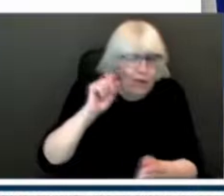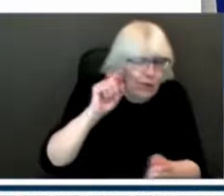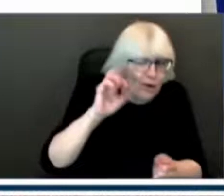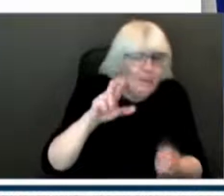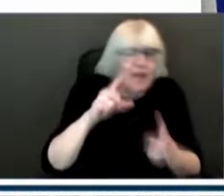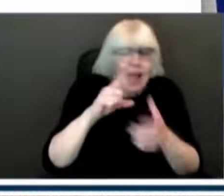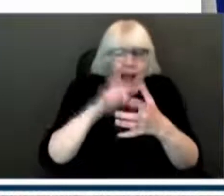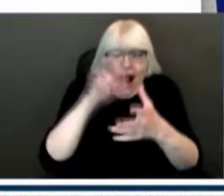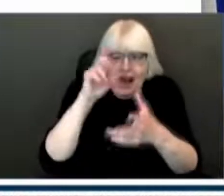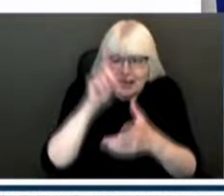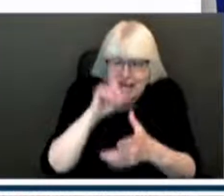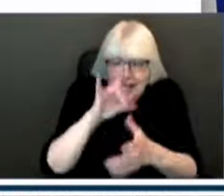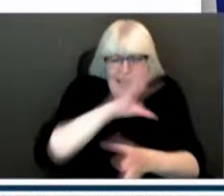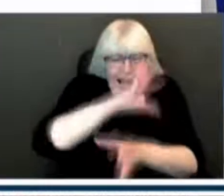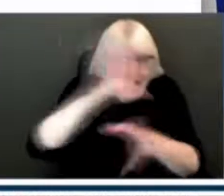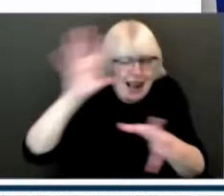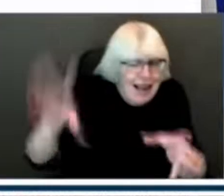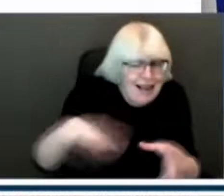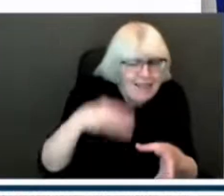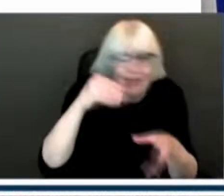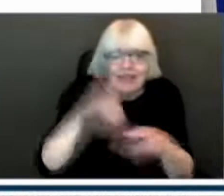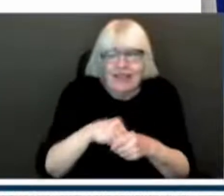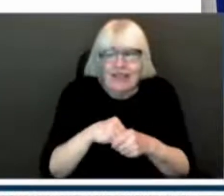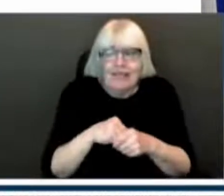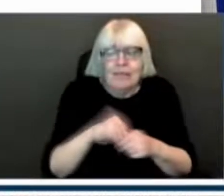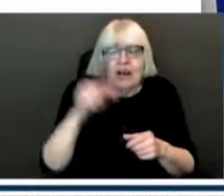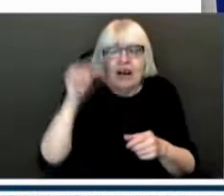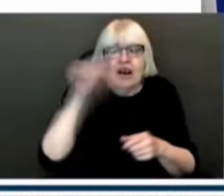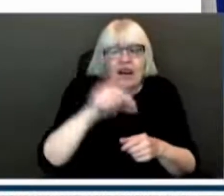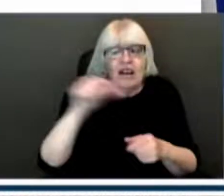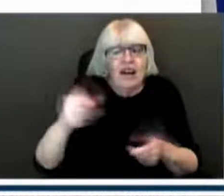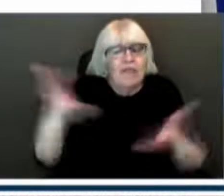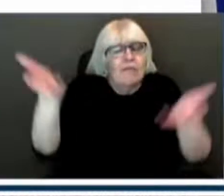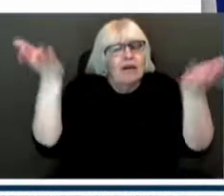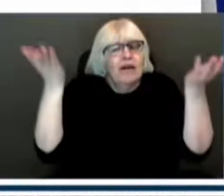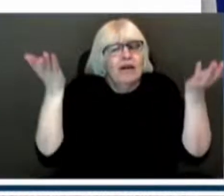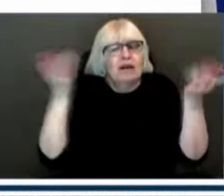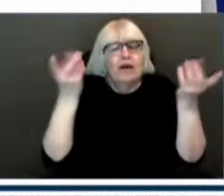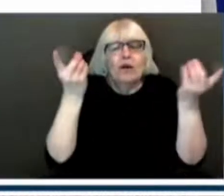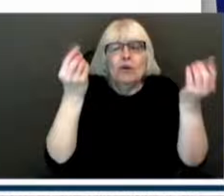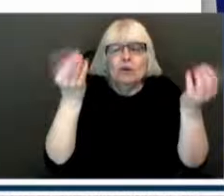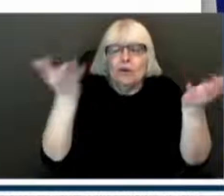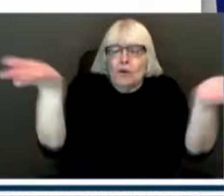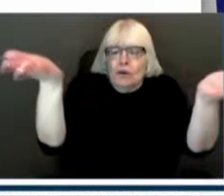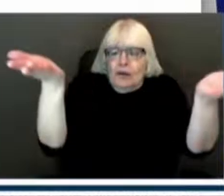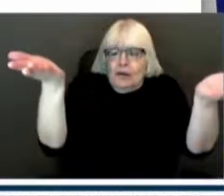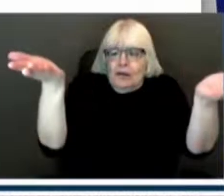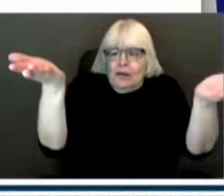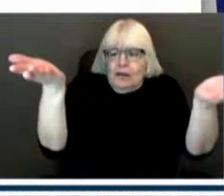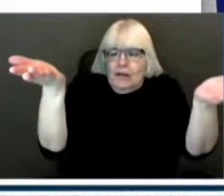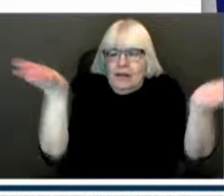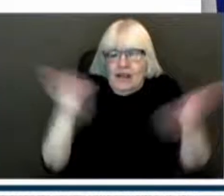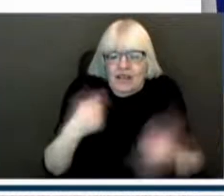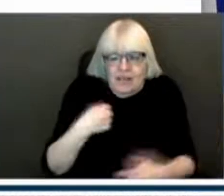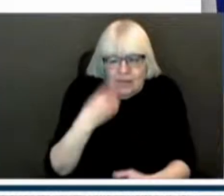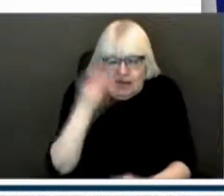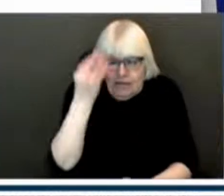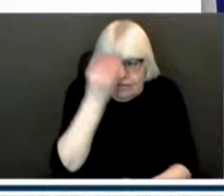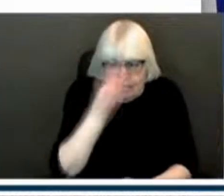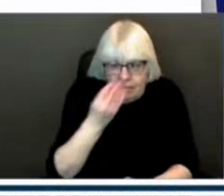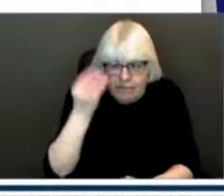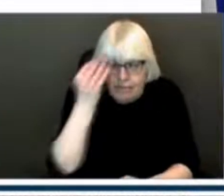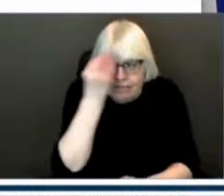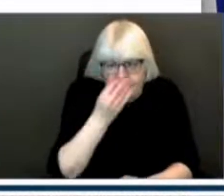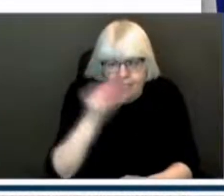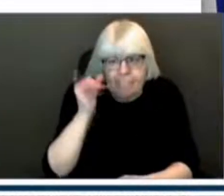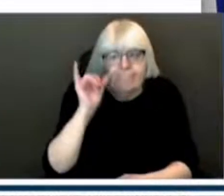the government done to improve capacity in the healthcare system? And I've reflected a lot on that question, as have the other premiers I